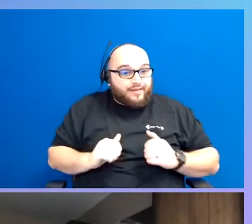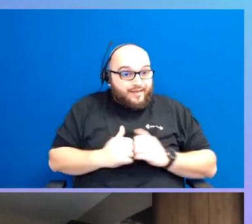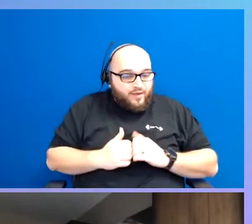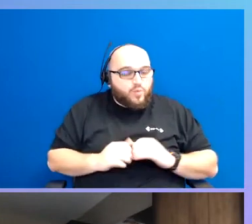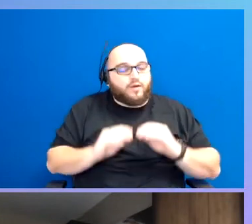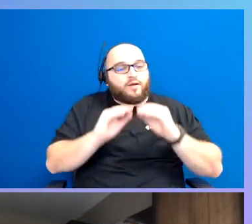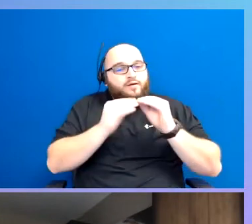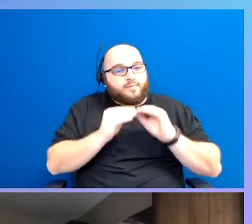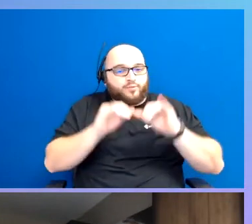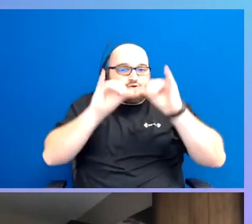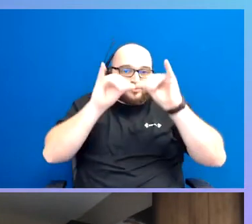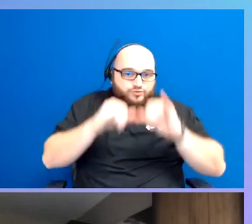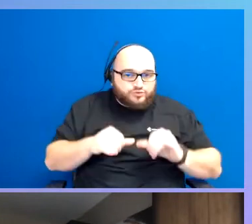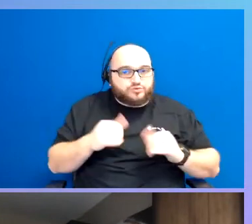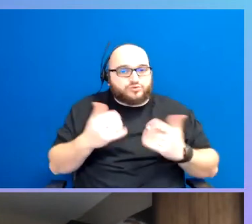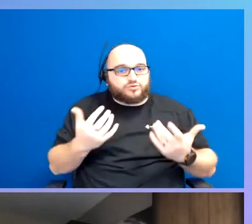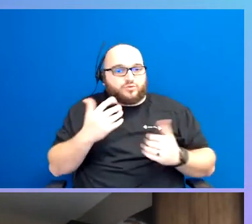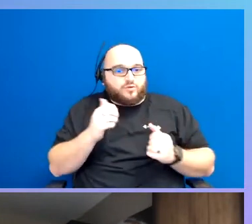users.